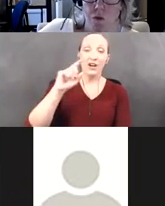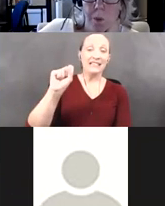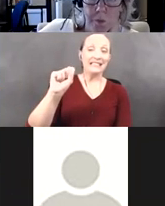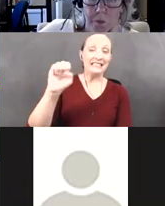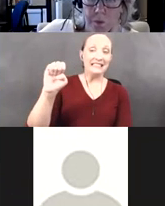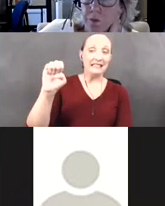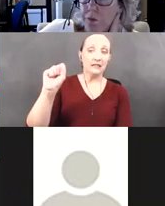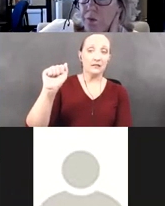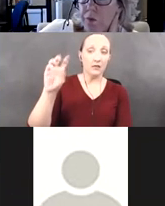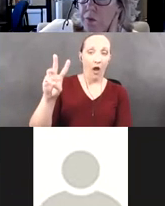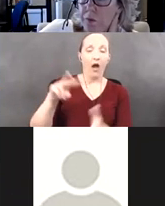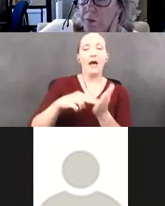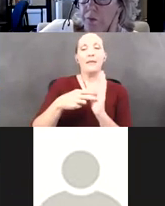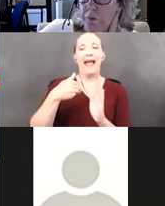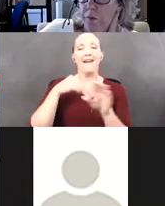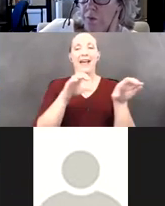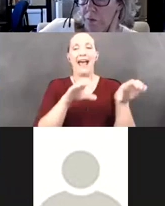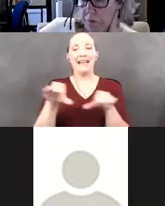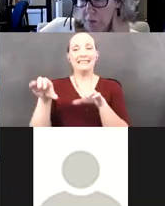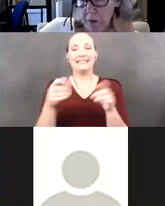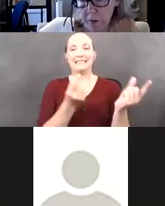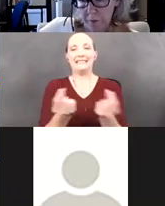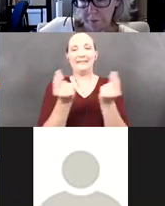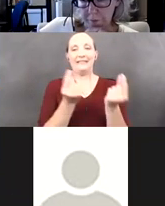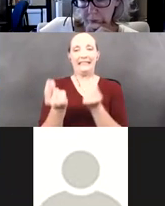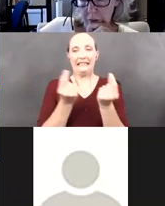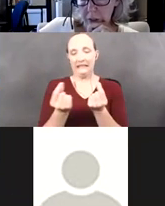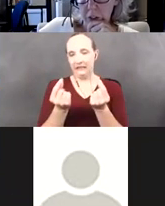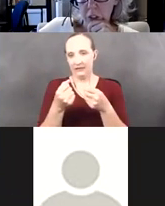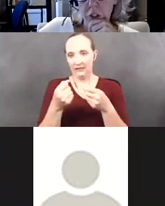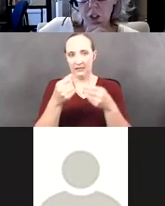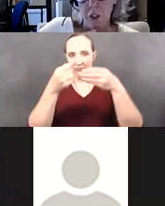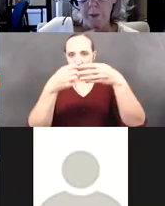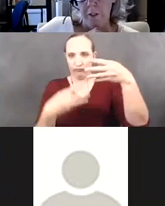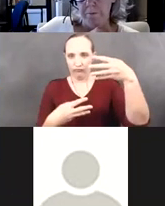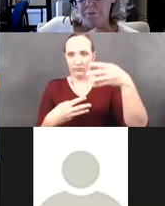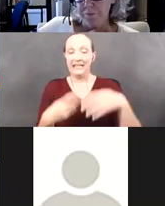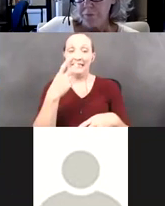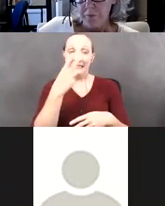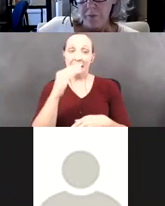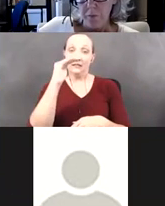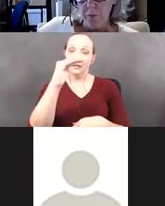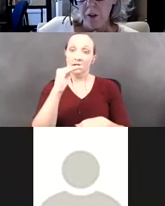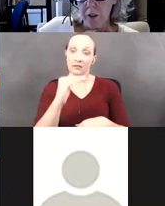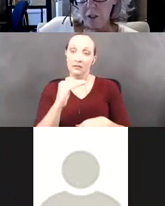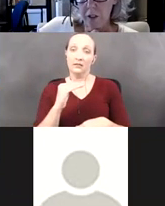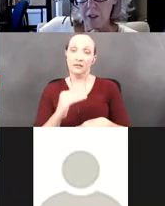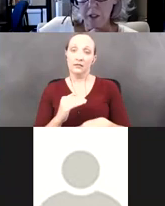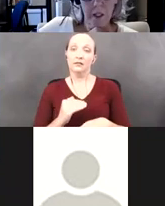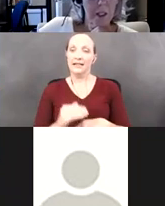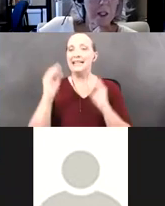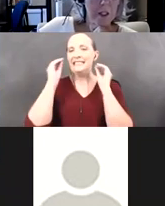their los activity lleva stream. It is a here las that they will see actividades the y es assignments aquí donde ellos that van their a ver las teachers have tareas assigned to que